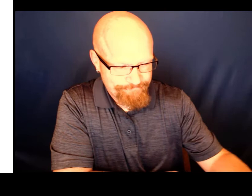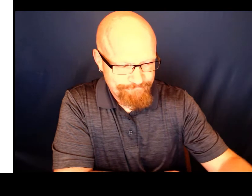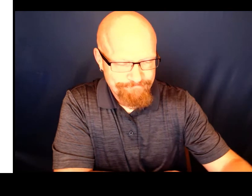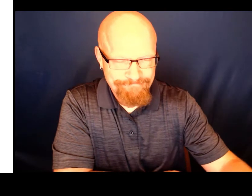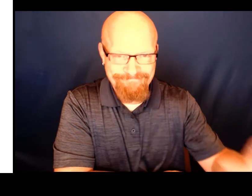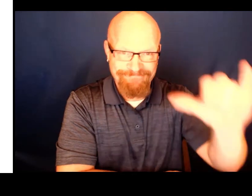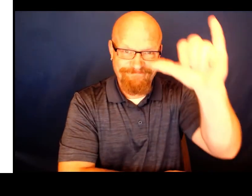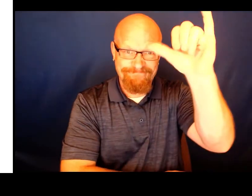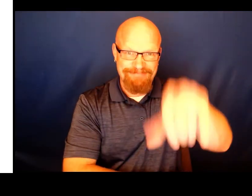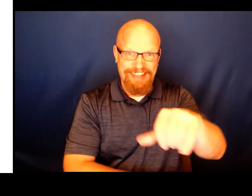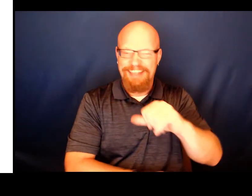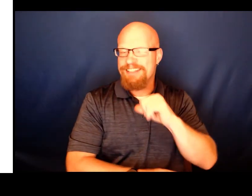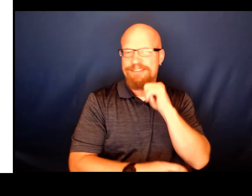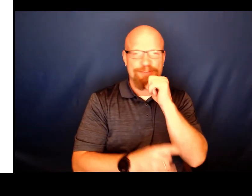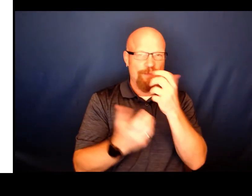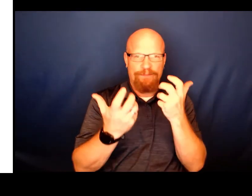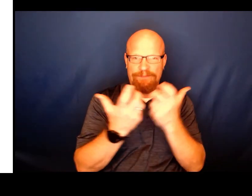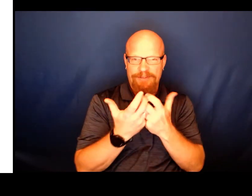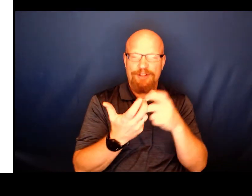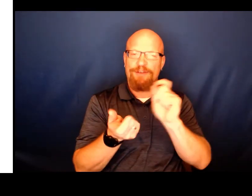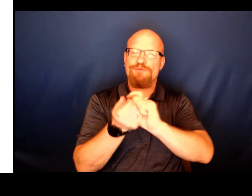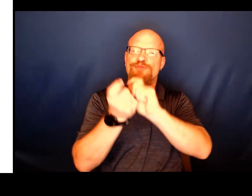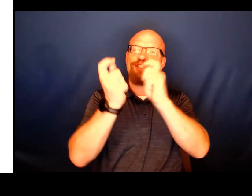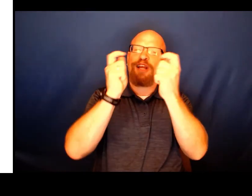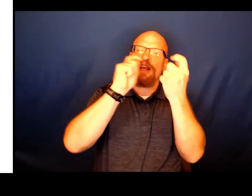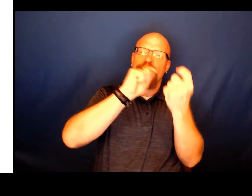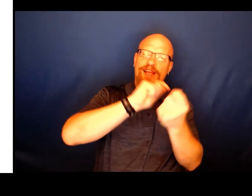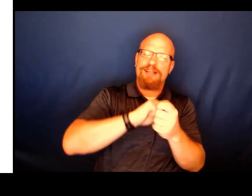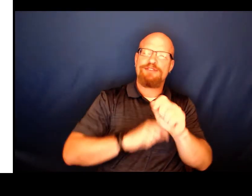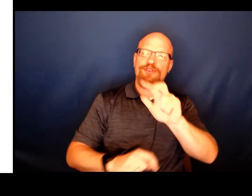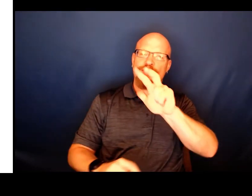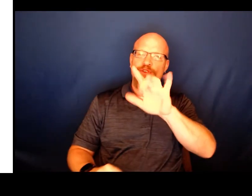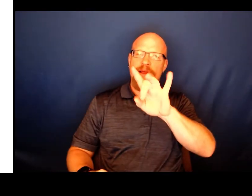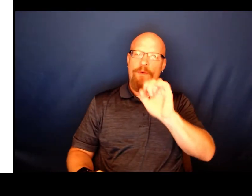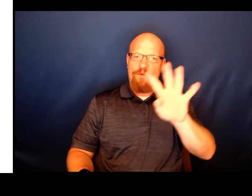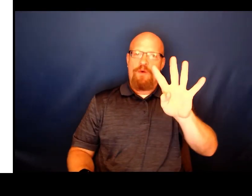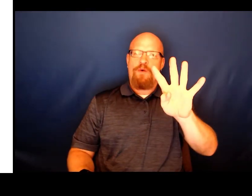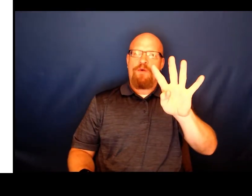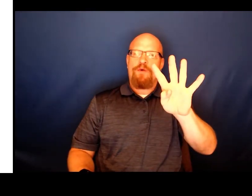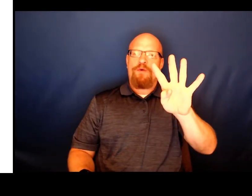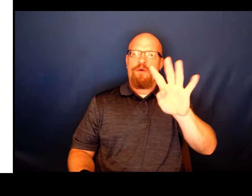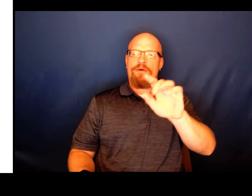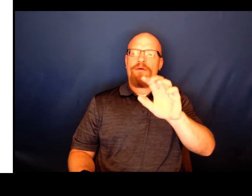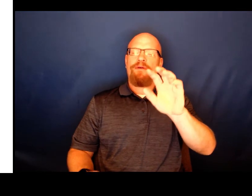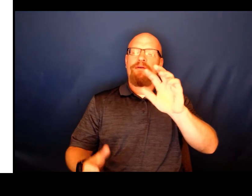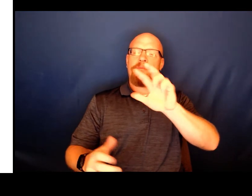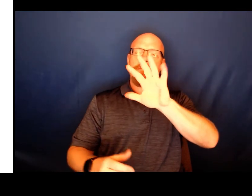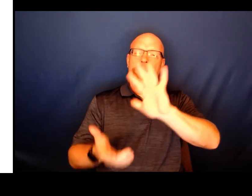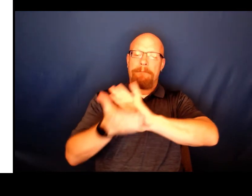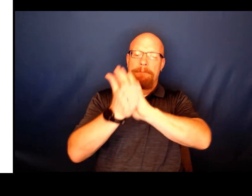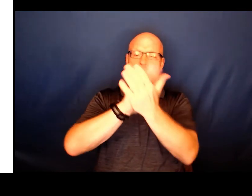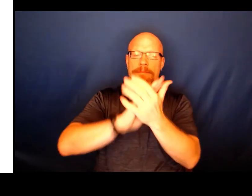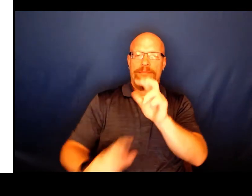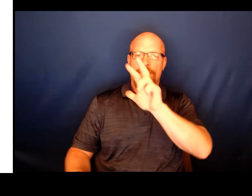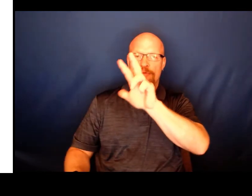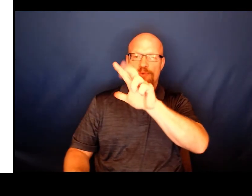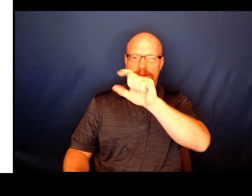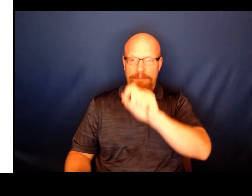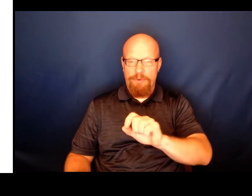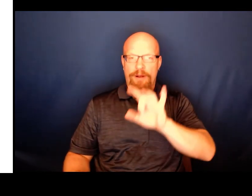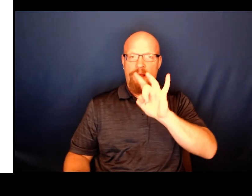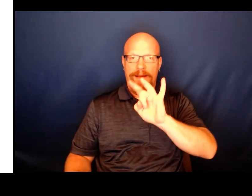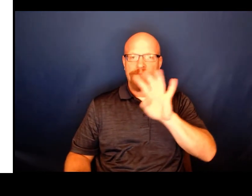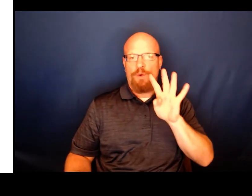Now, 38.4, again, doesn't follow the rules of scientific notation. We have to convert that number again.